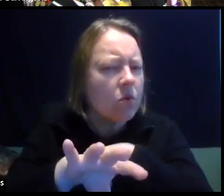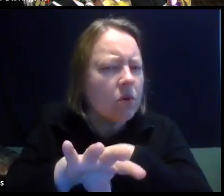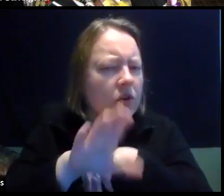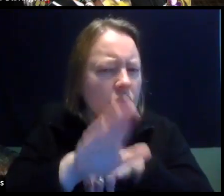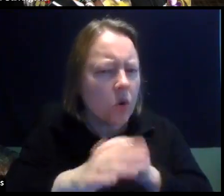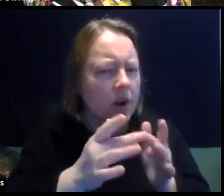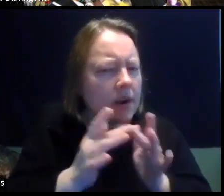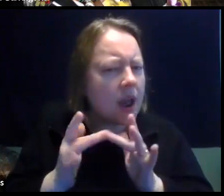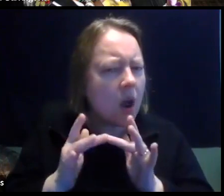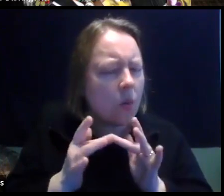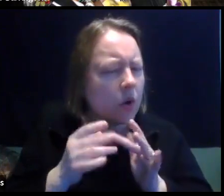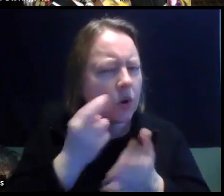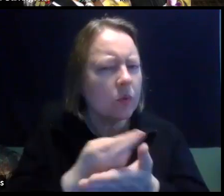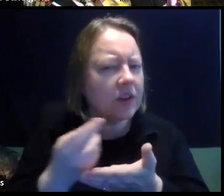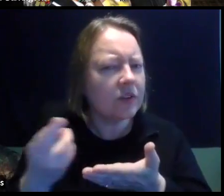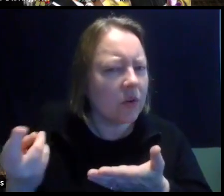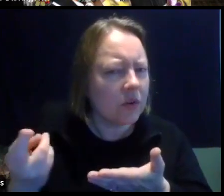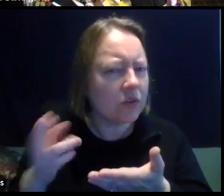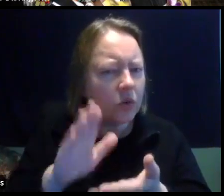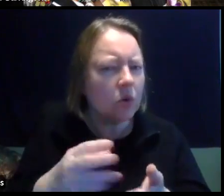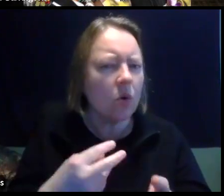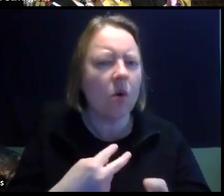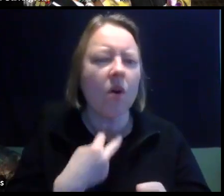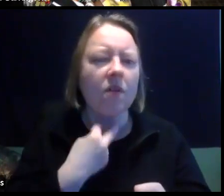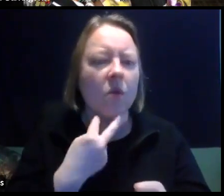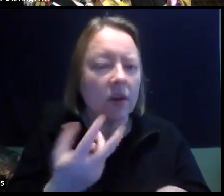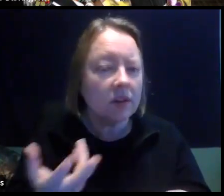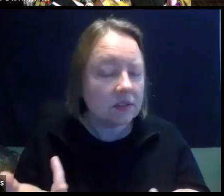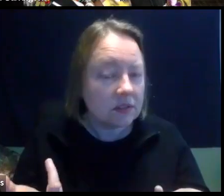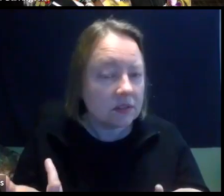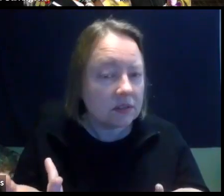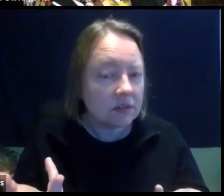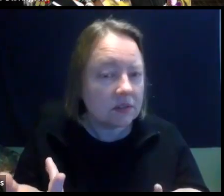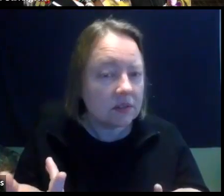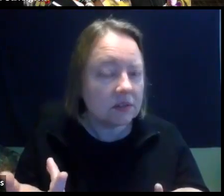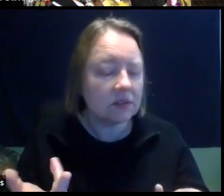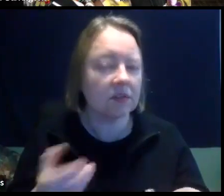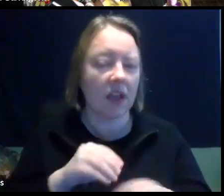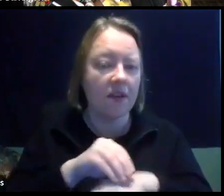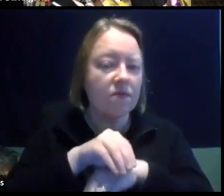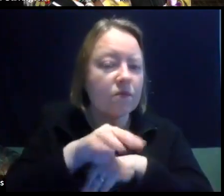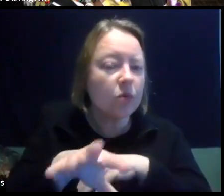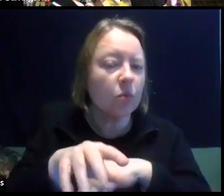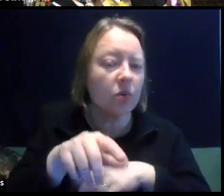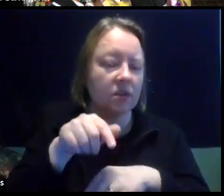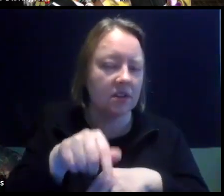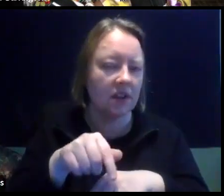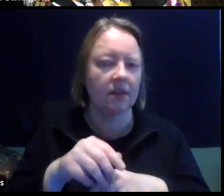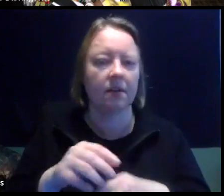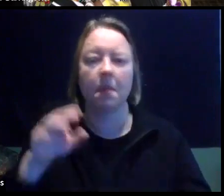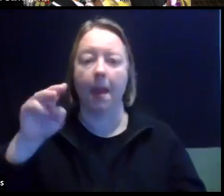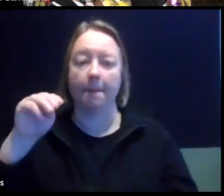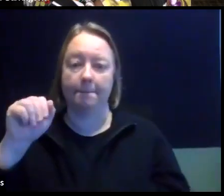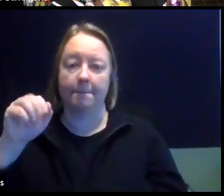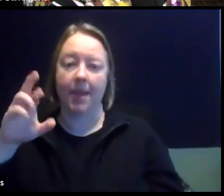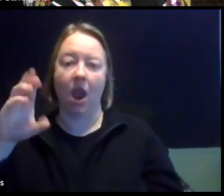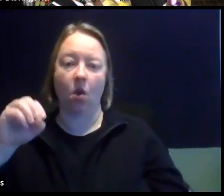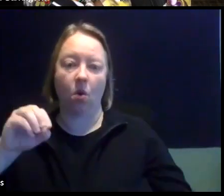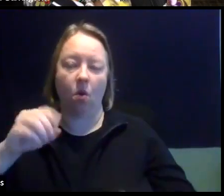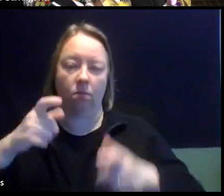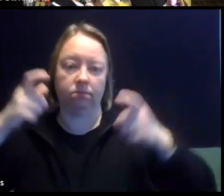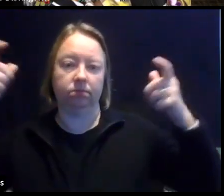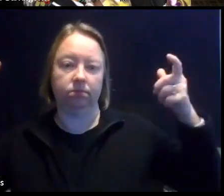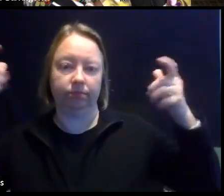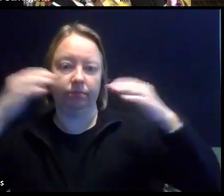network, your resources, your voice to influence those things? At the macro level, what do all